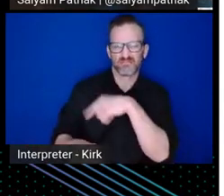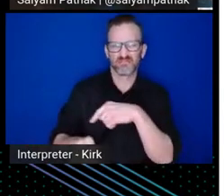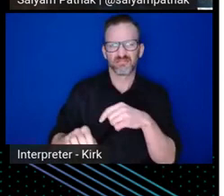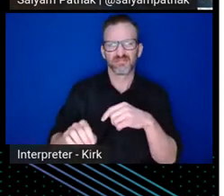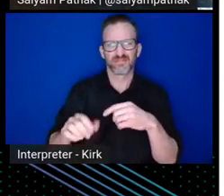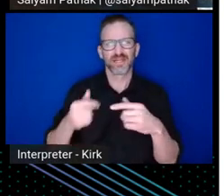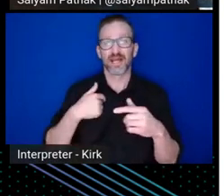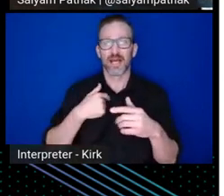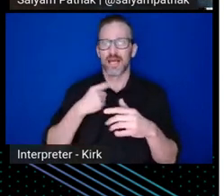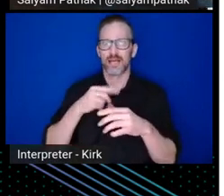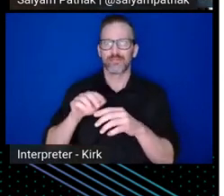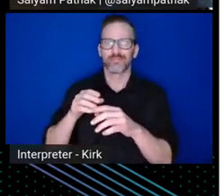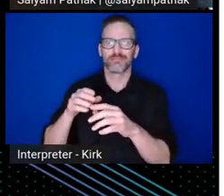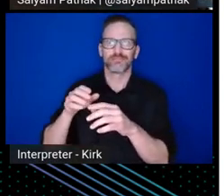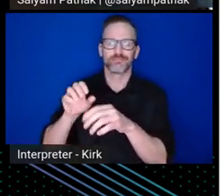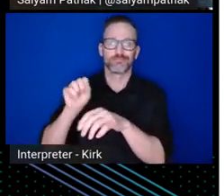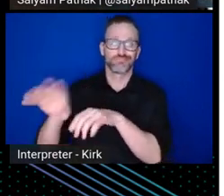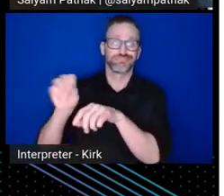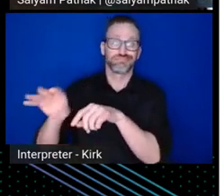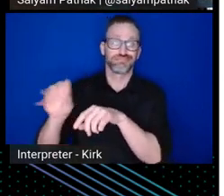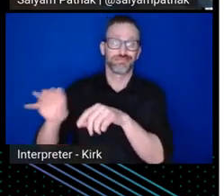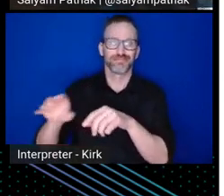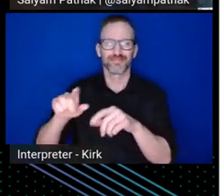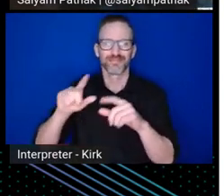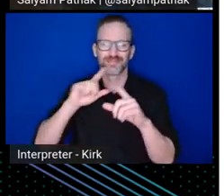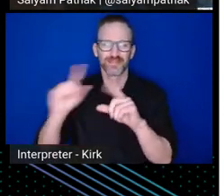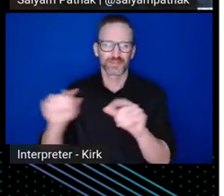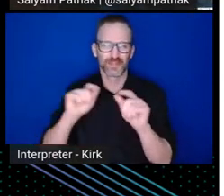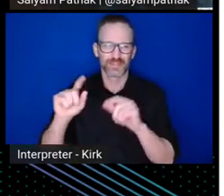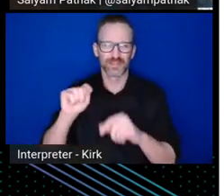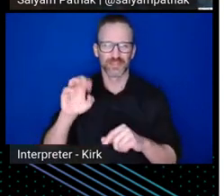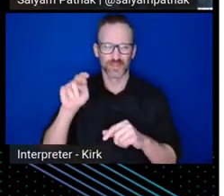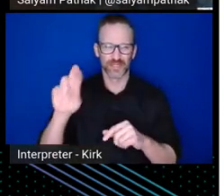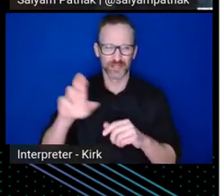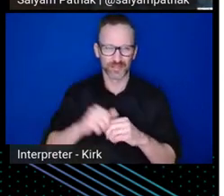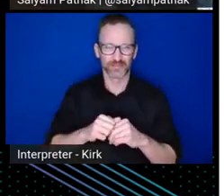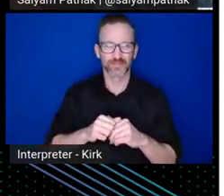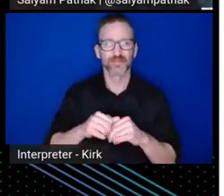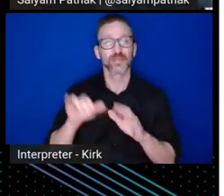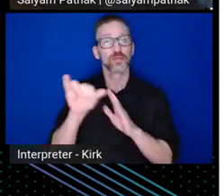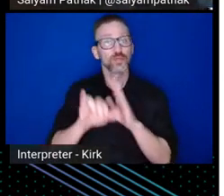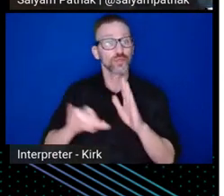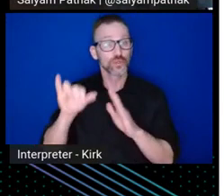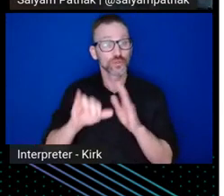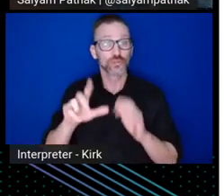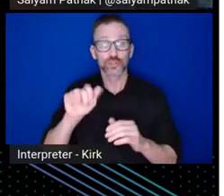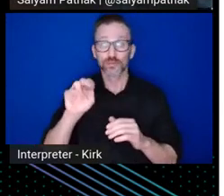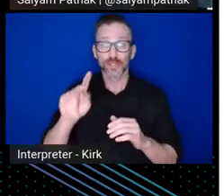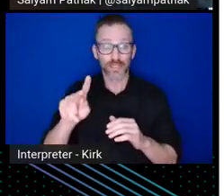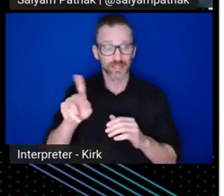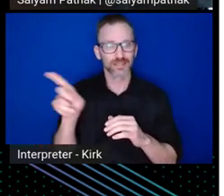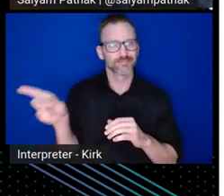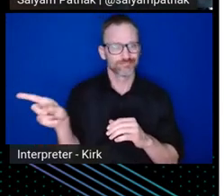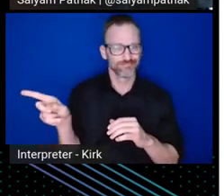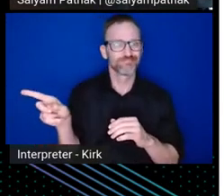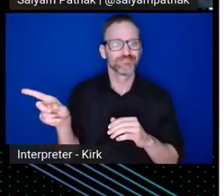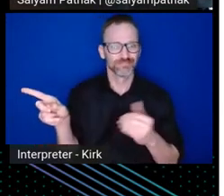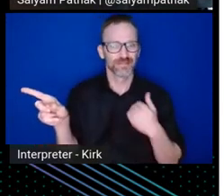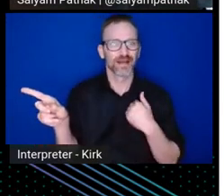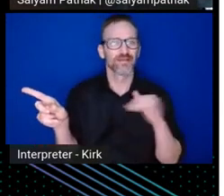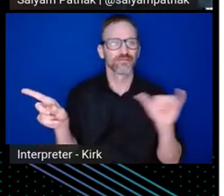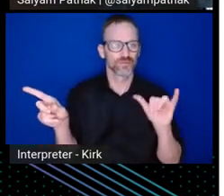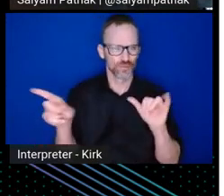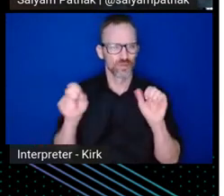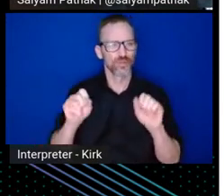I'm very active over there. And yes, you were saying about the YouTube link, and here's the YouTube link. So you can find